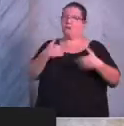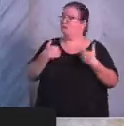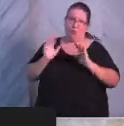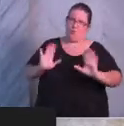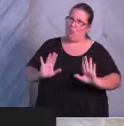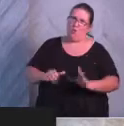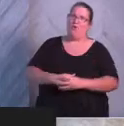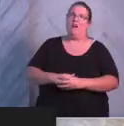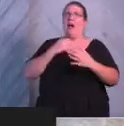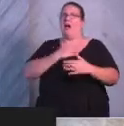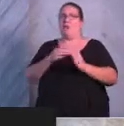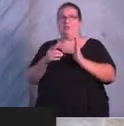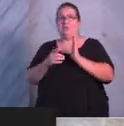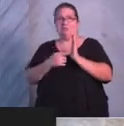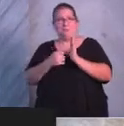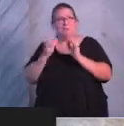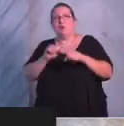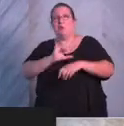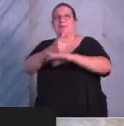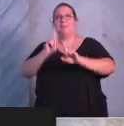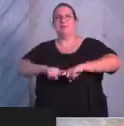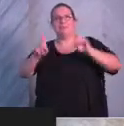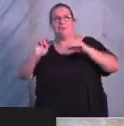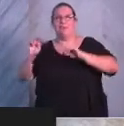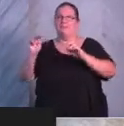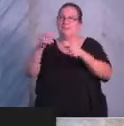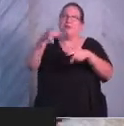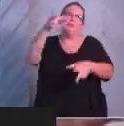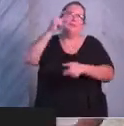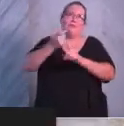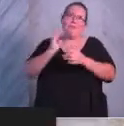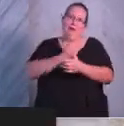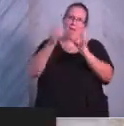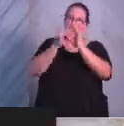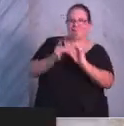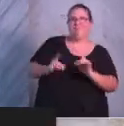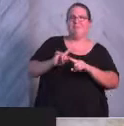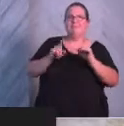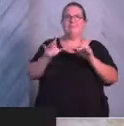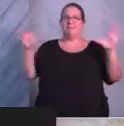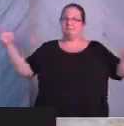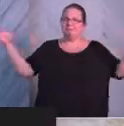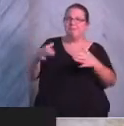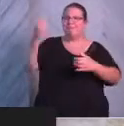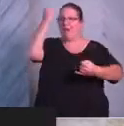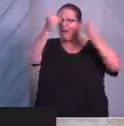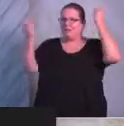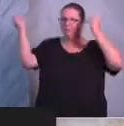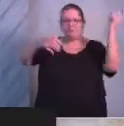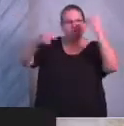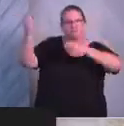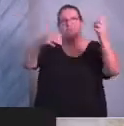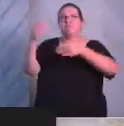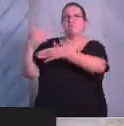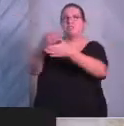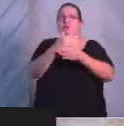wish sometimes it could be a different format, but you get to hear from us. But really, it's a collection of ideas and sharing. And what's most important is